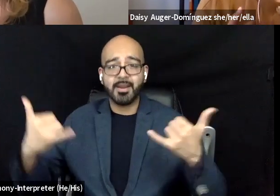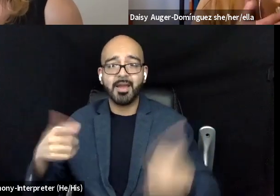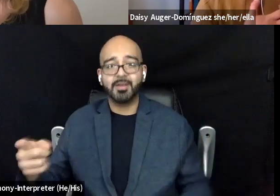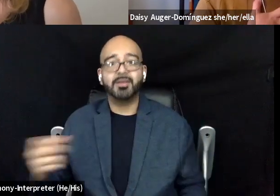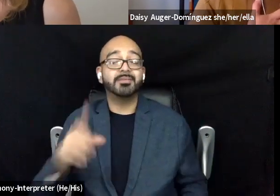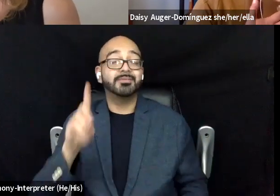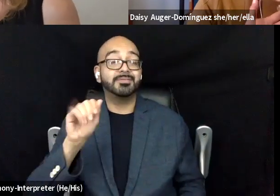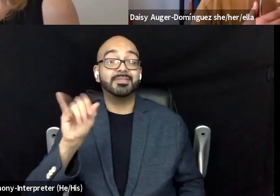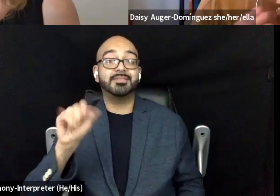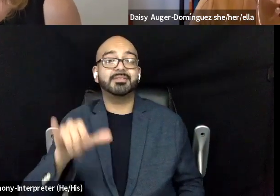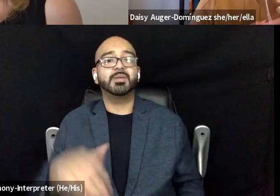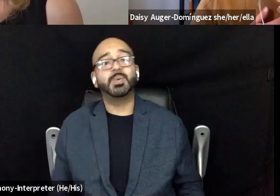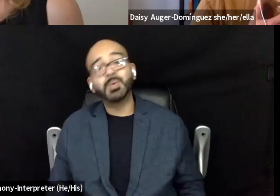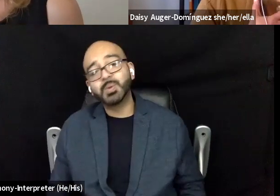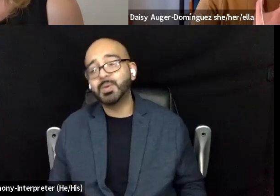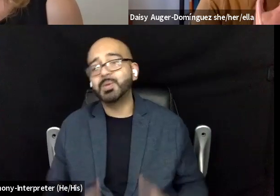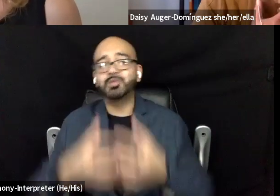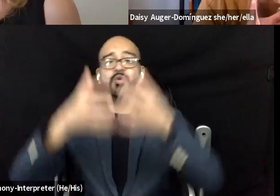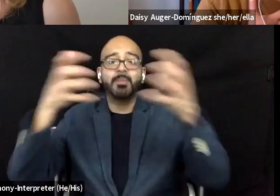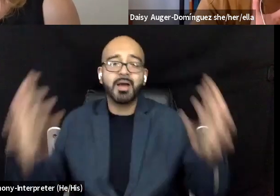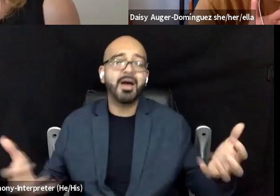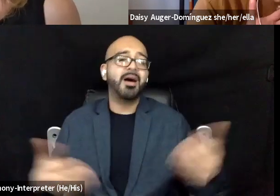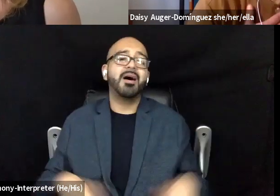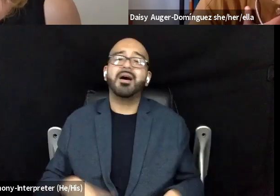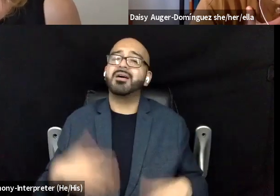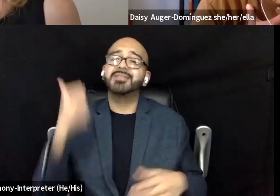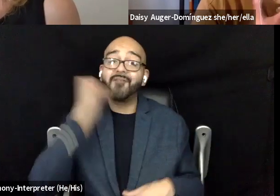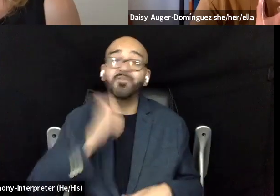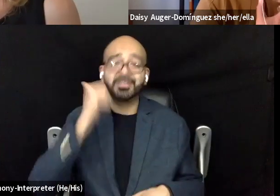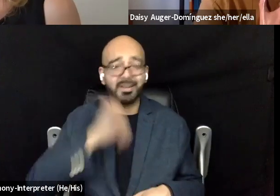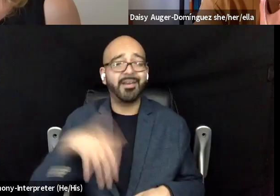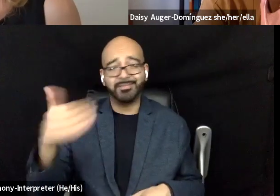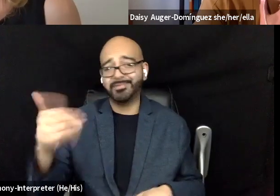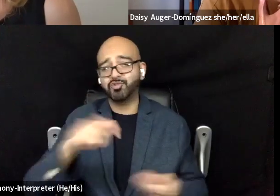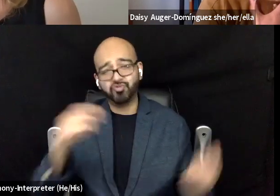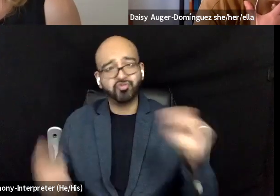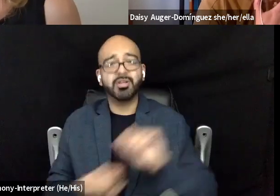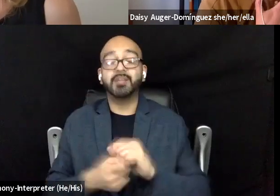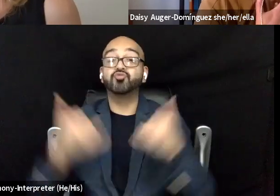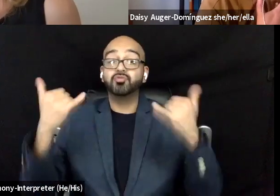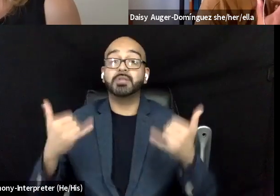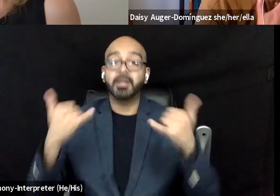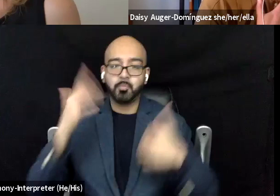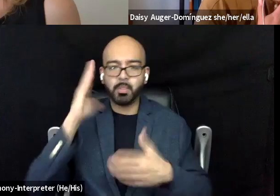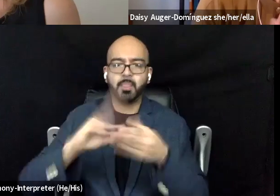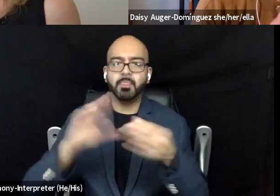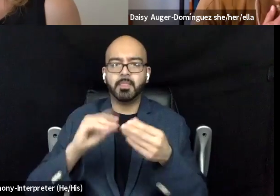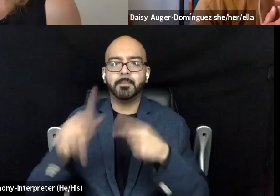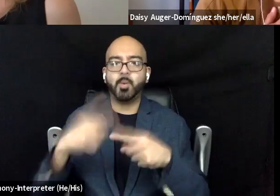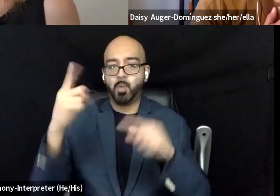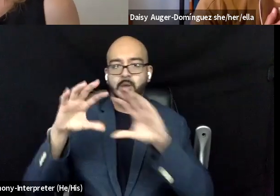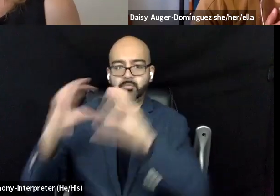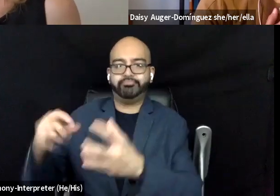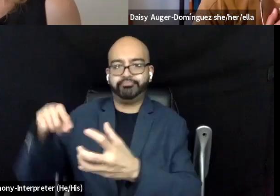You know, every day it changes. Today I will talk about one of the causes that is near and dear to my heart, which is Planned Parenthood.